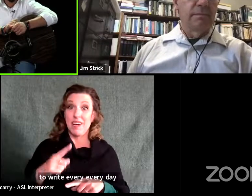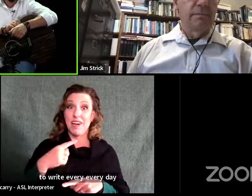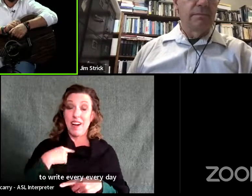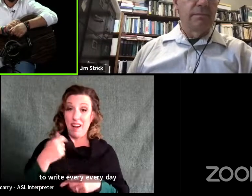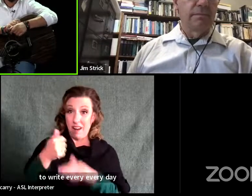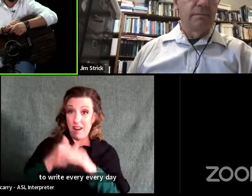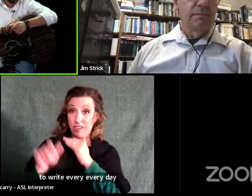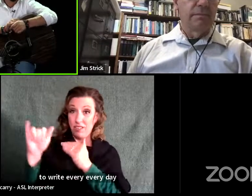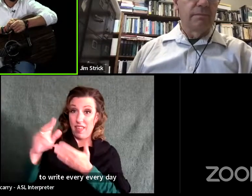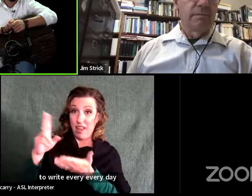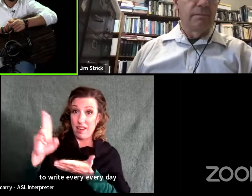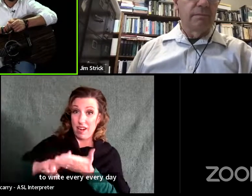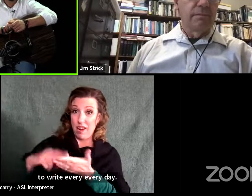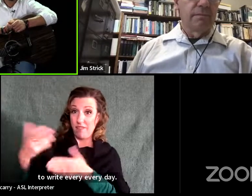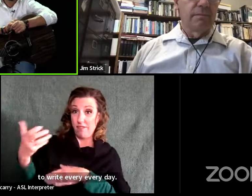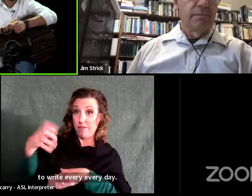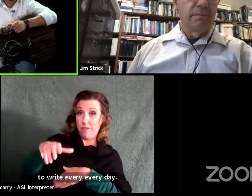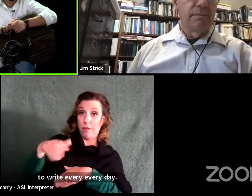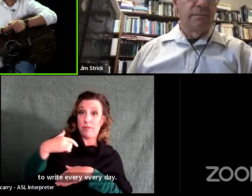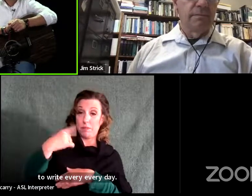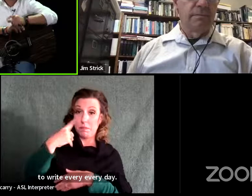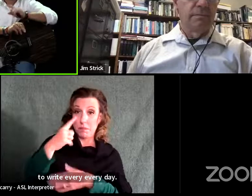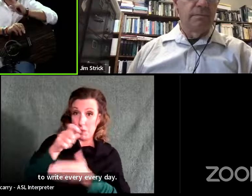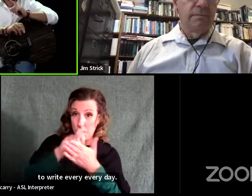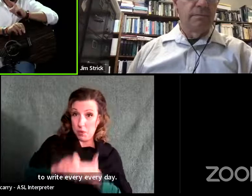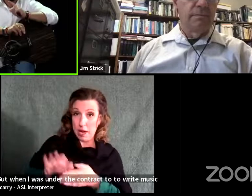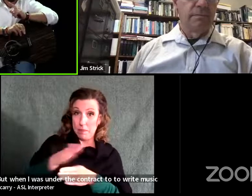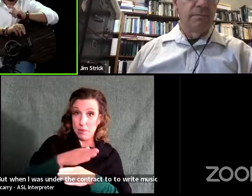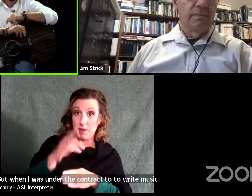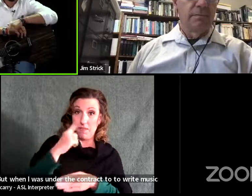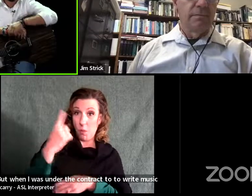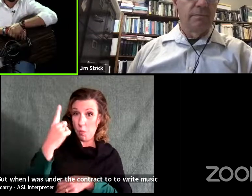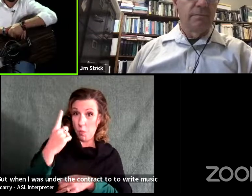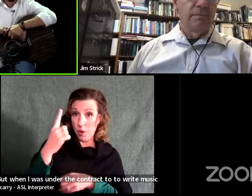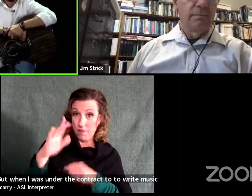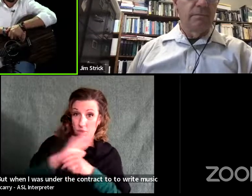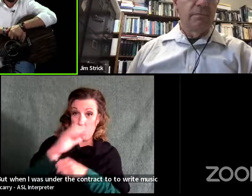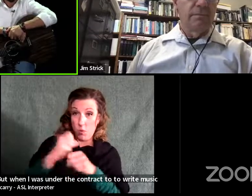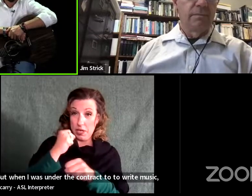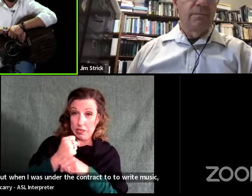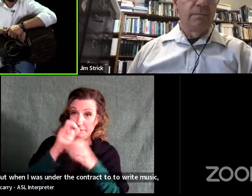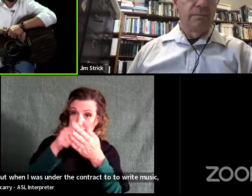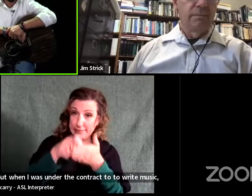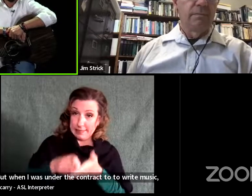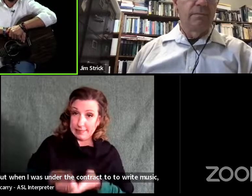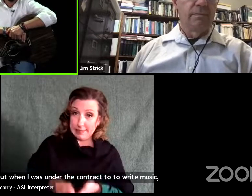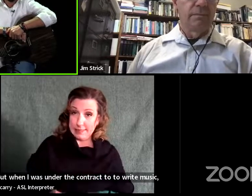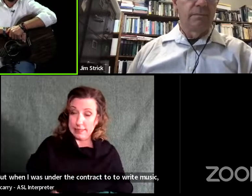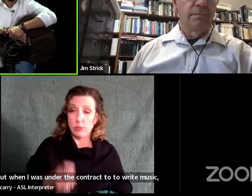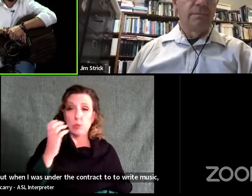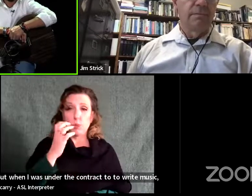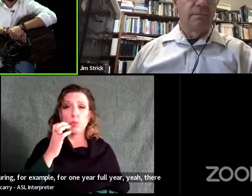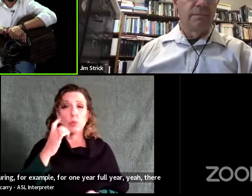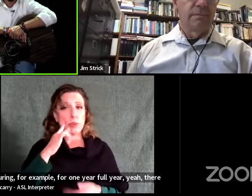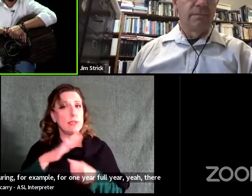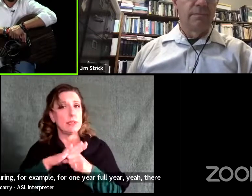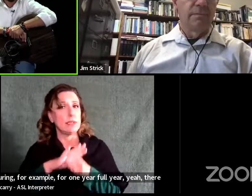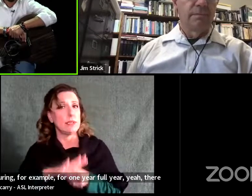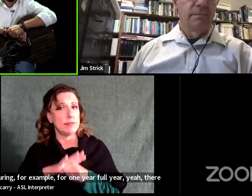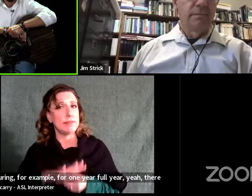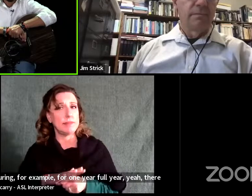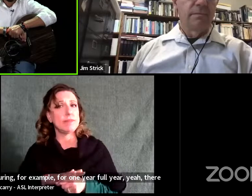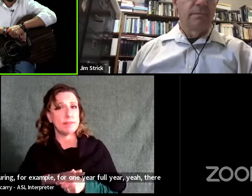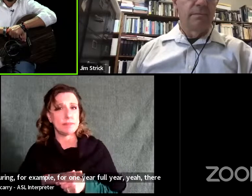contract to write music during, for example, for 1 year, full year, yeah, there was a lot of,